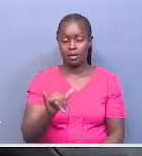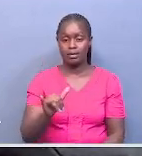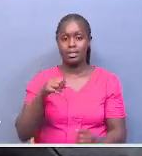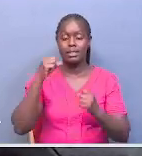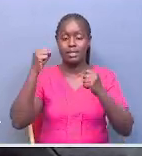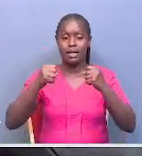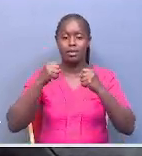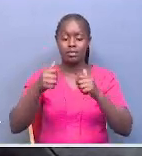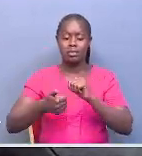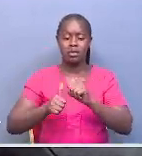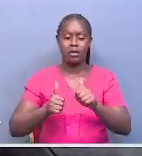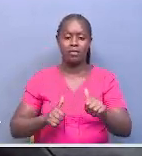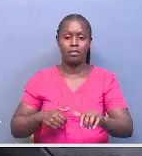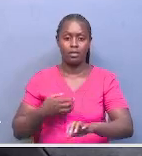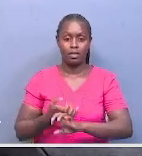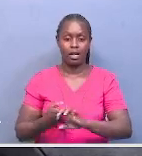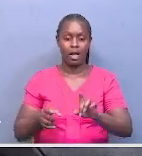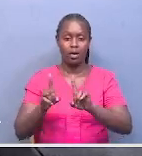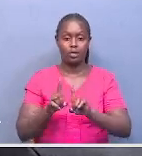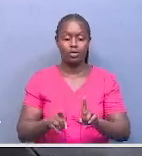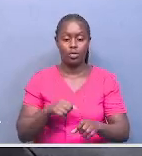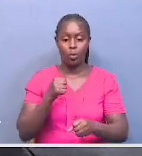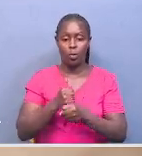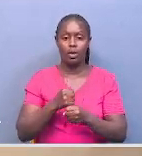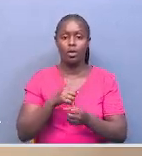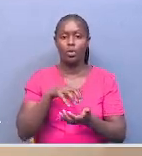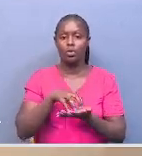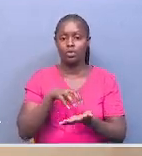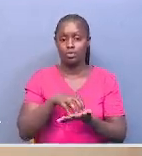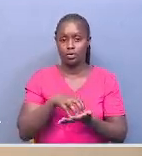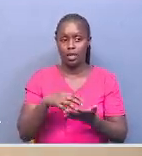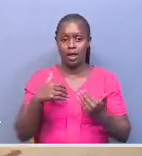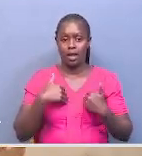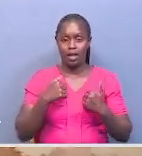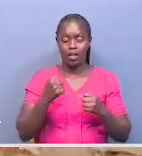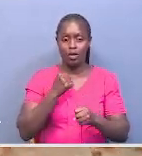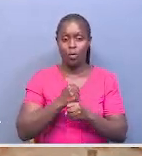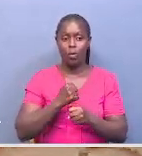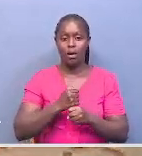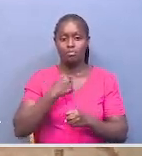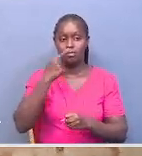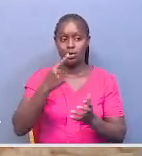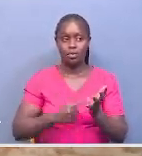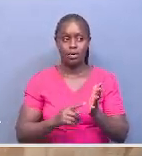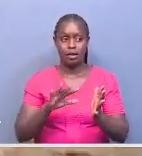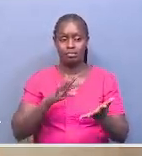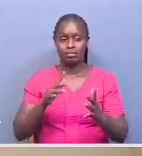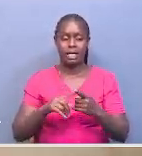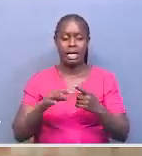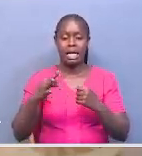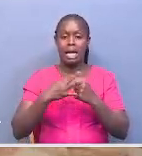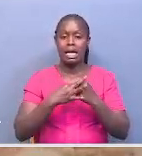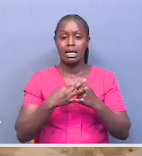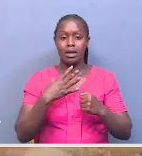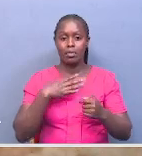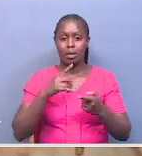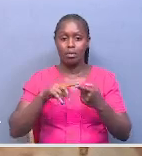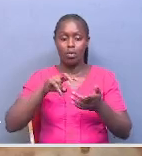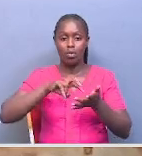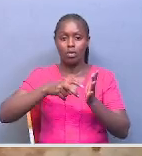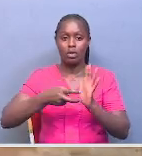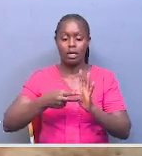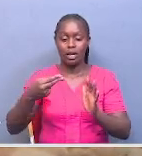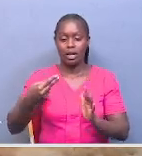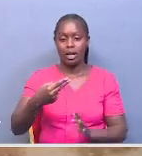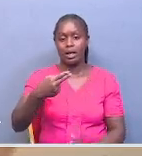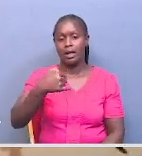was unavoidable due to the deplorable working conditions. The health workers claim that at least 8 of their colleagues contracted